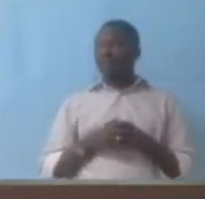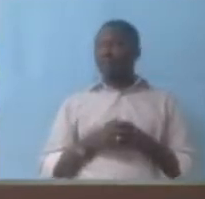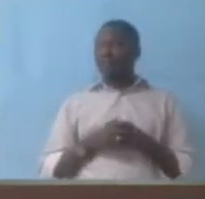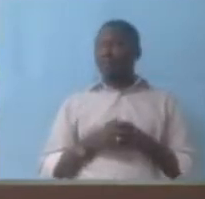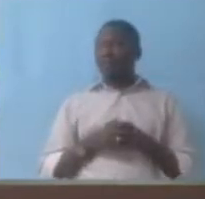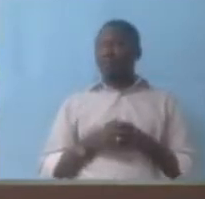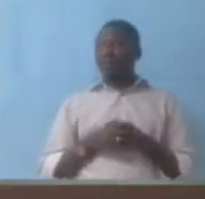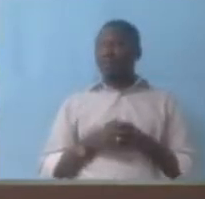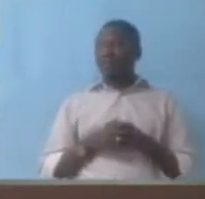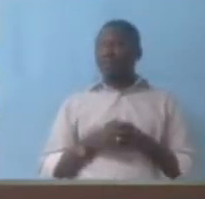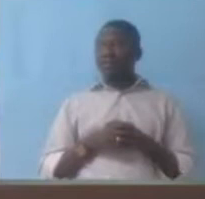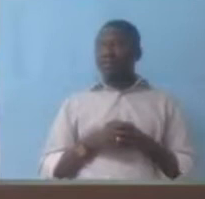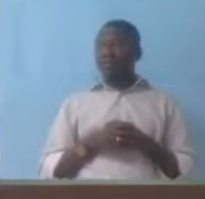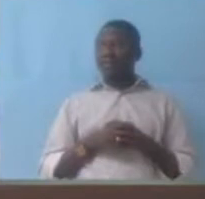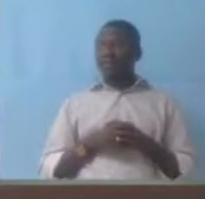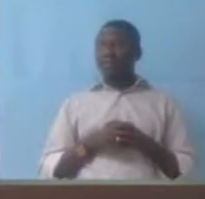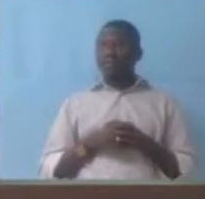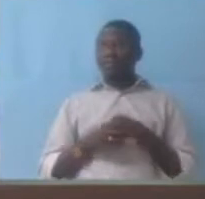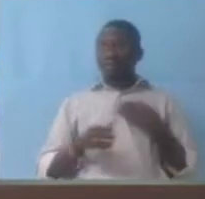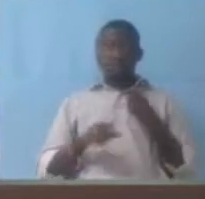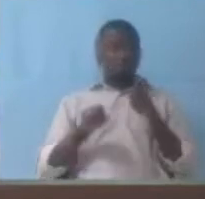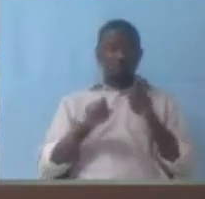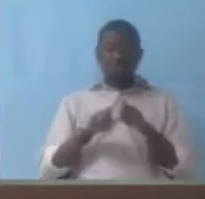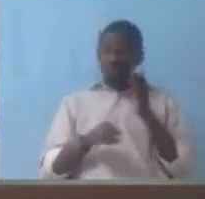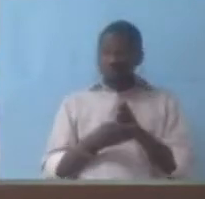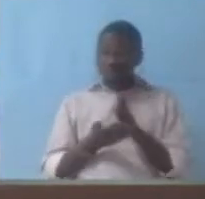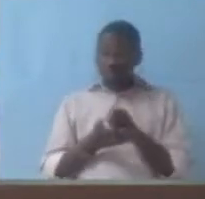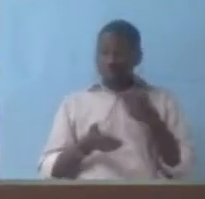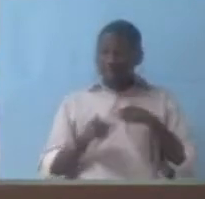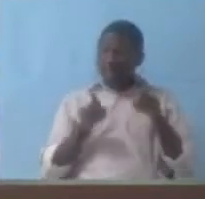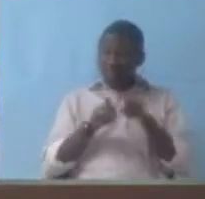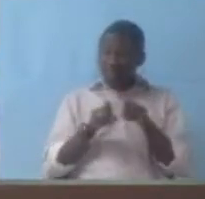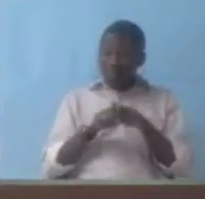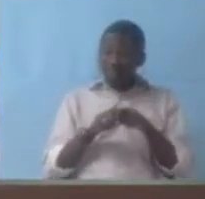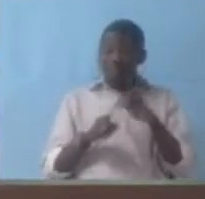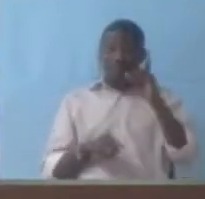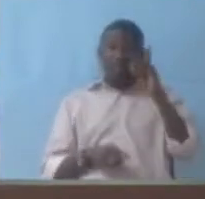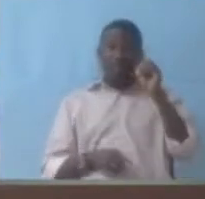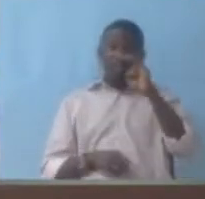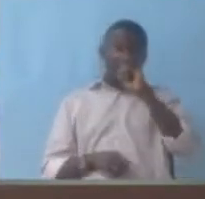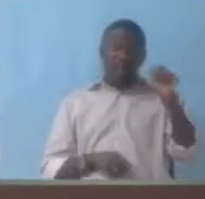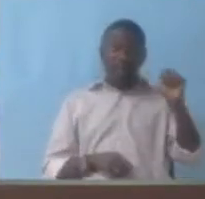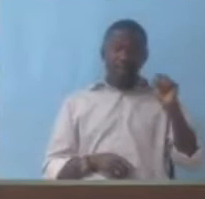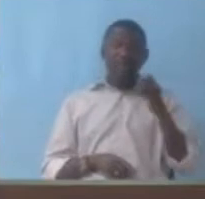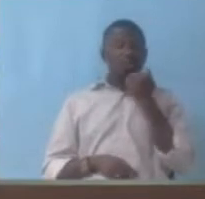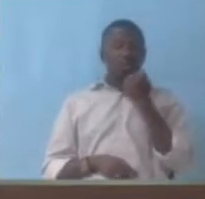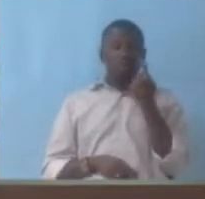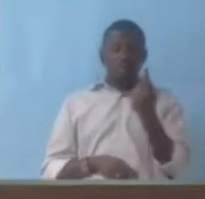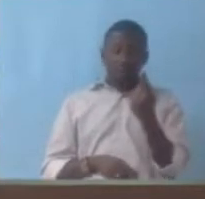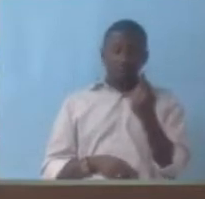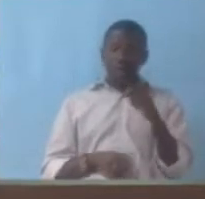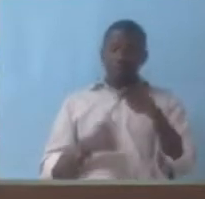isn't it true that even in this particular decree number one, they were also the judiciary?